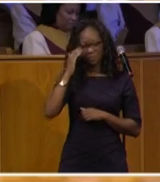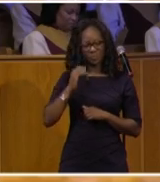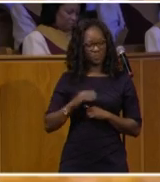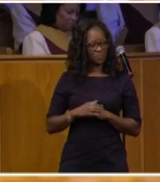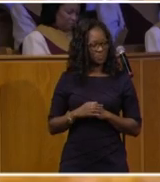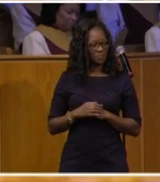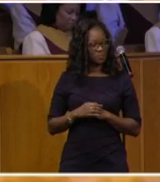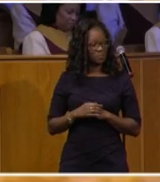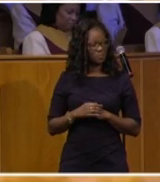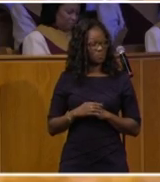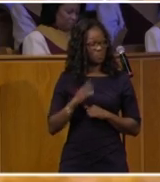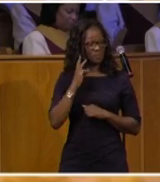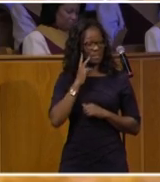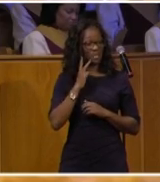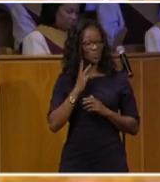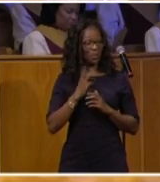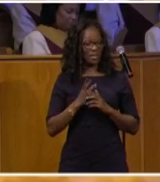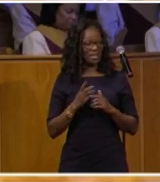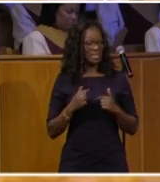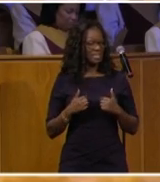as a witness,